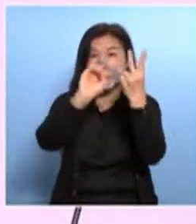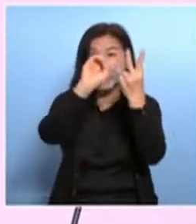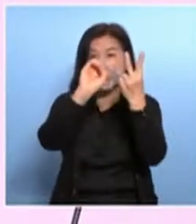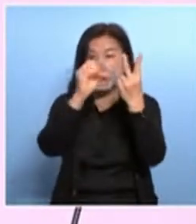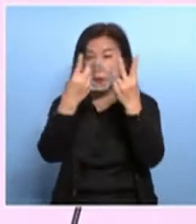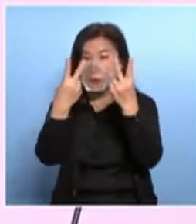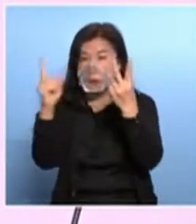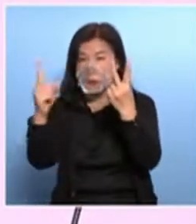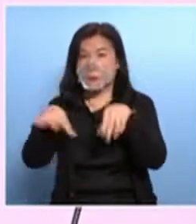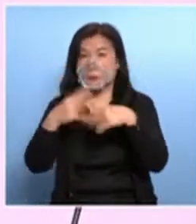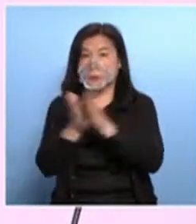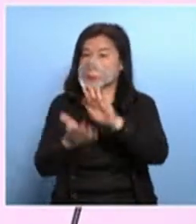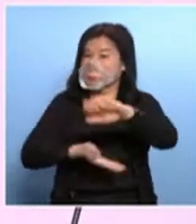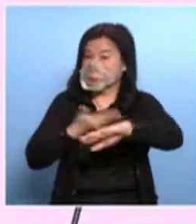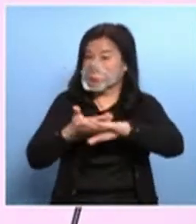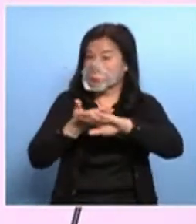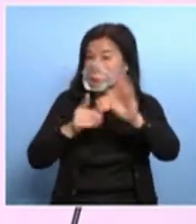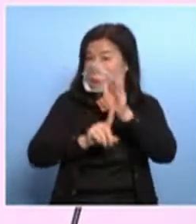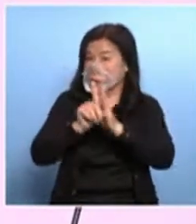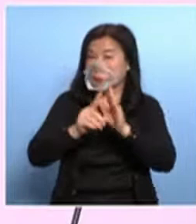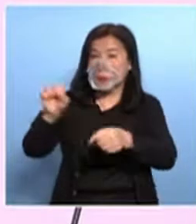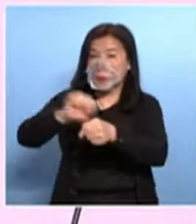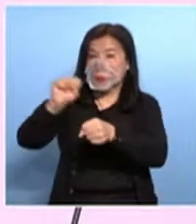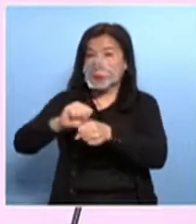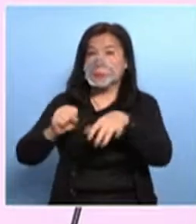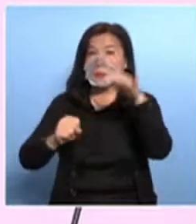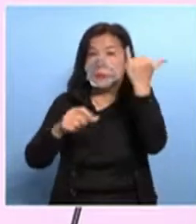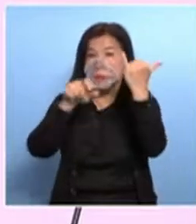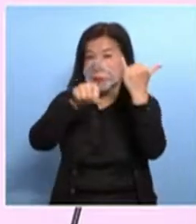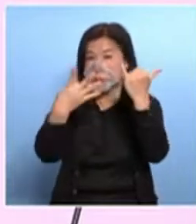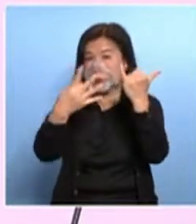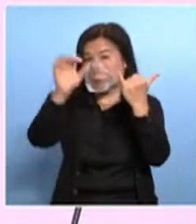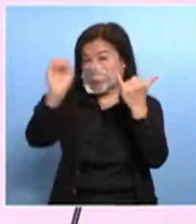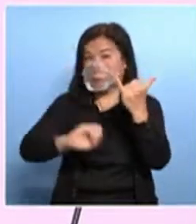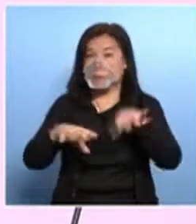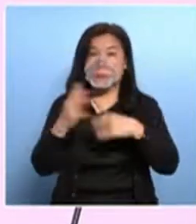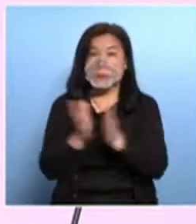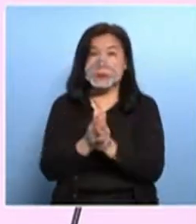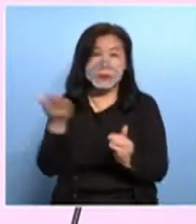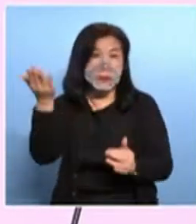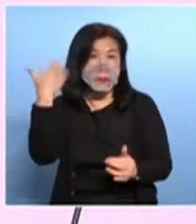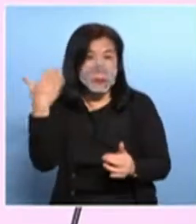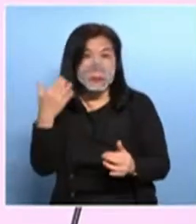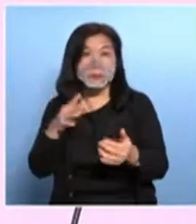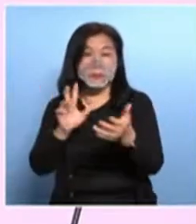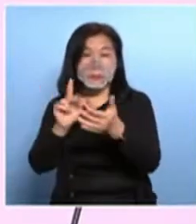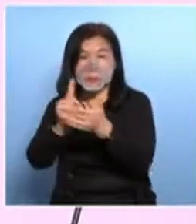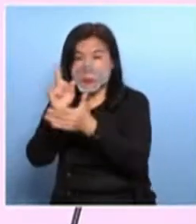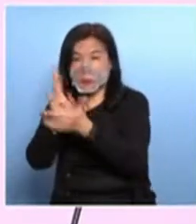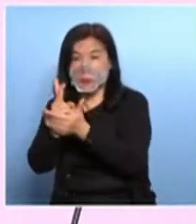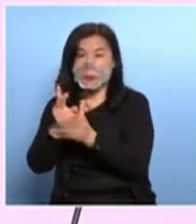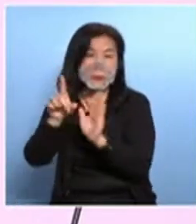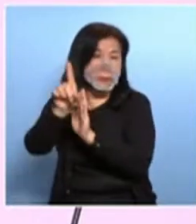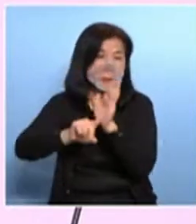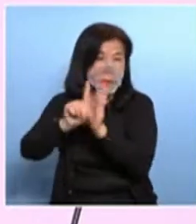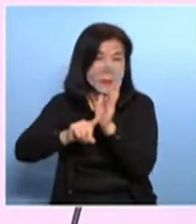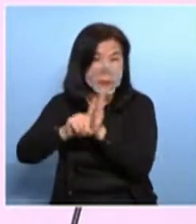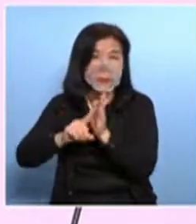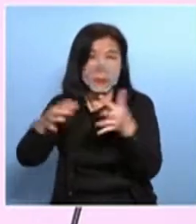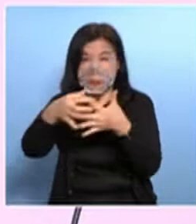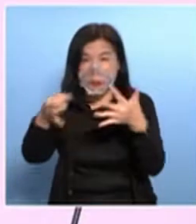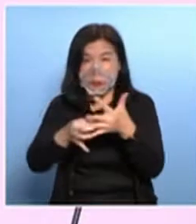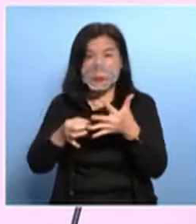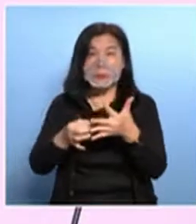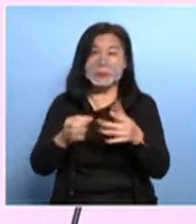Hong Kong's overall economy saw a visible recovery in 2021 with a growth of 6.4%, reversing the declining trend in the past